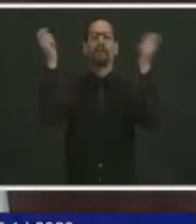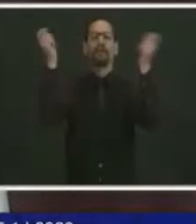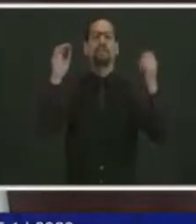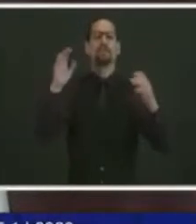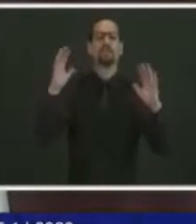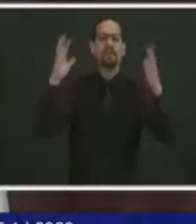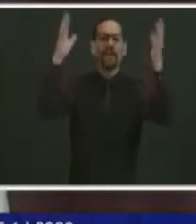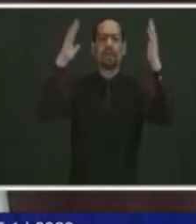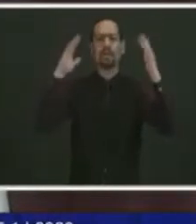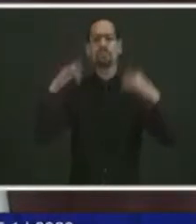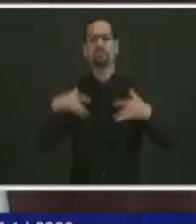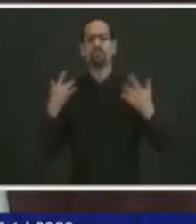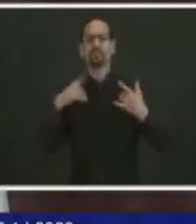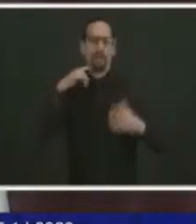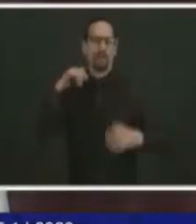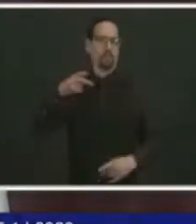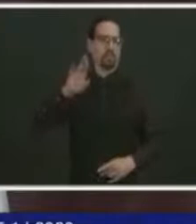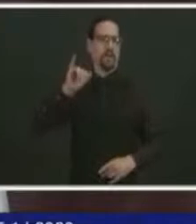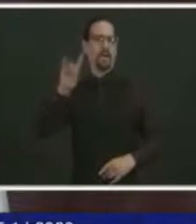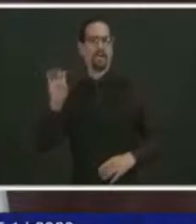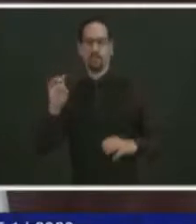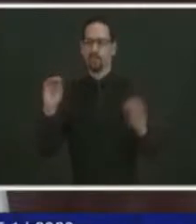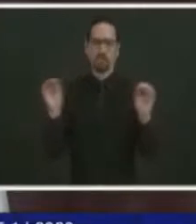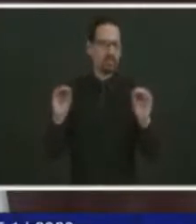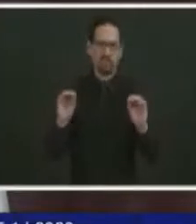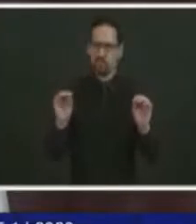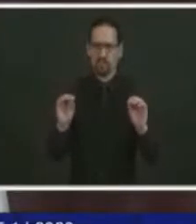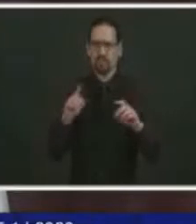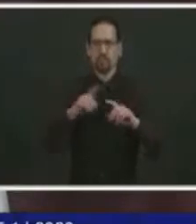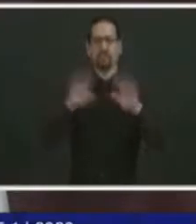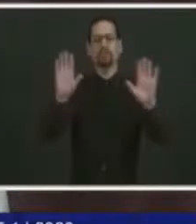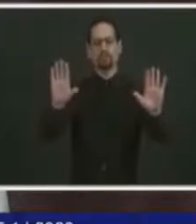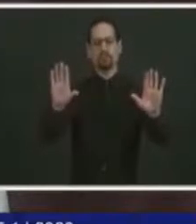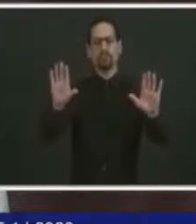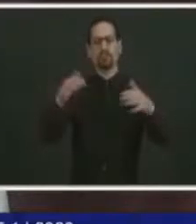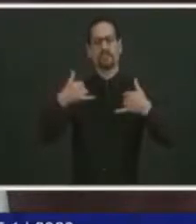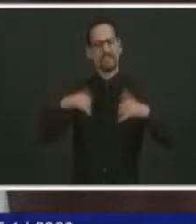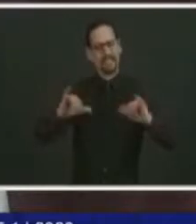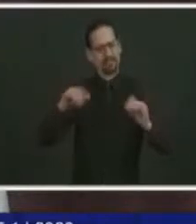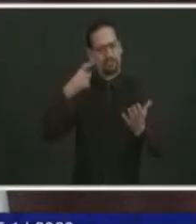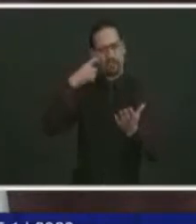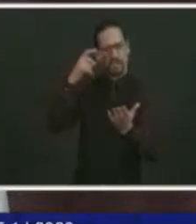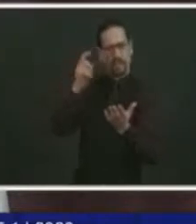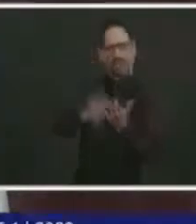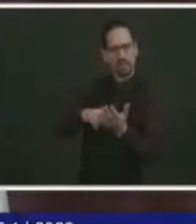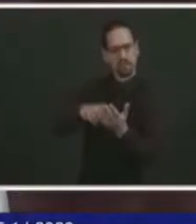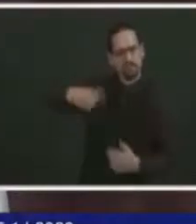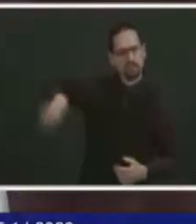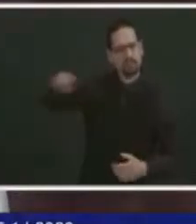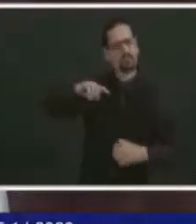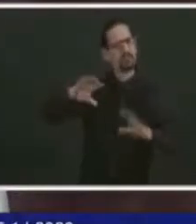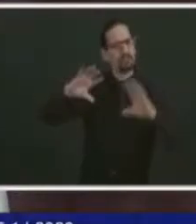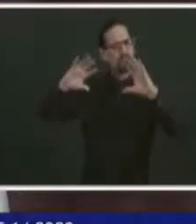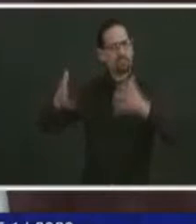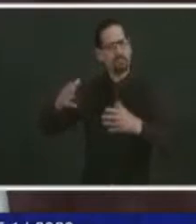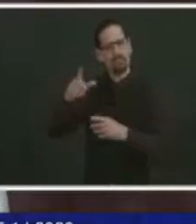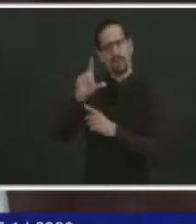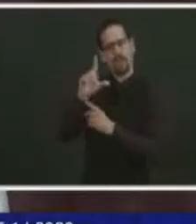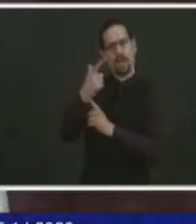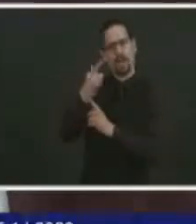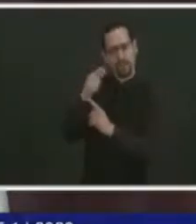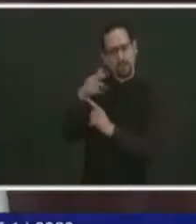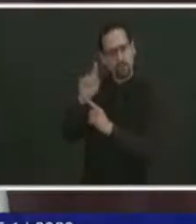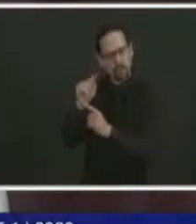But let's all still mark the month. So I can't wait to mark next year's